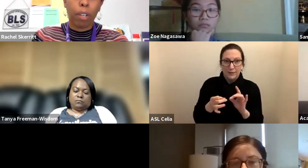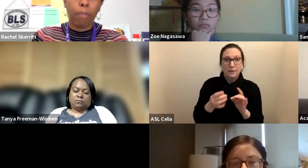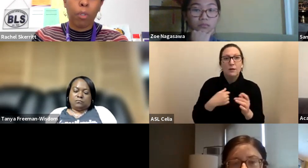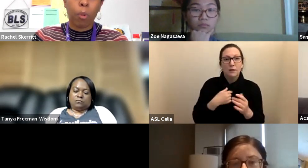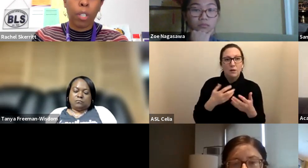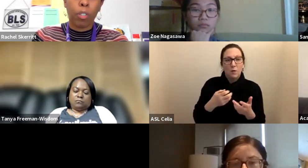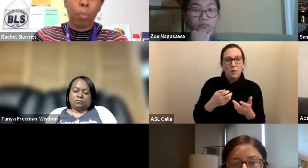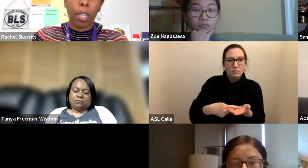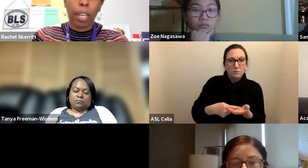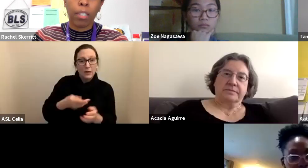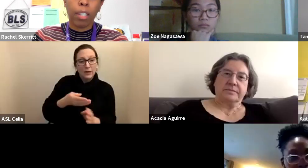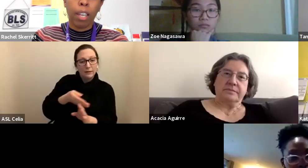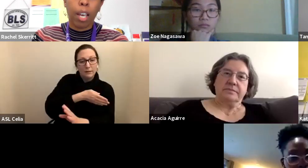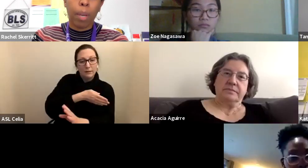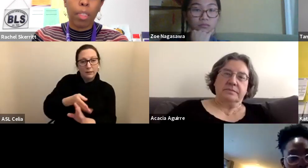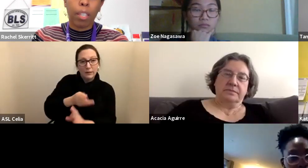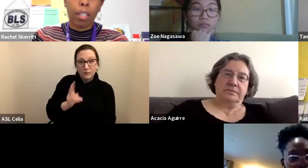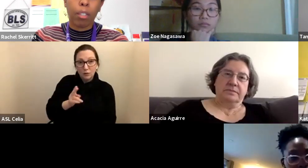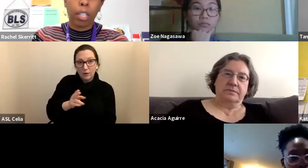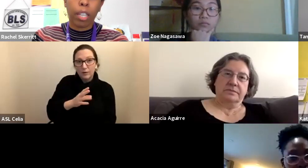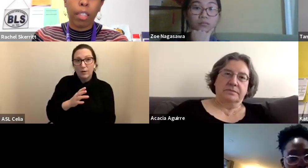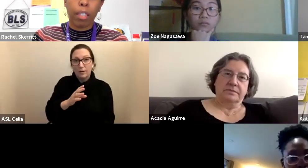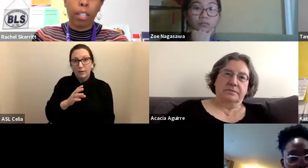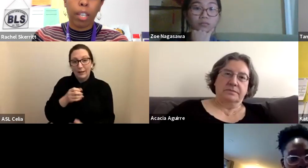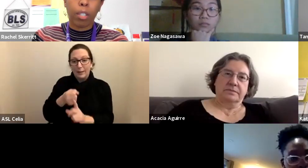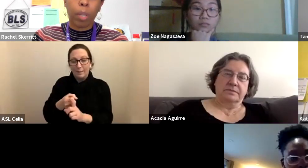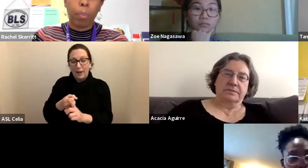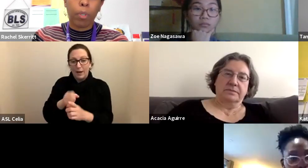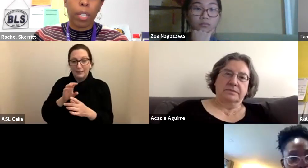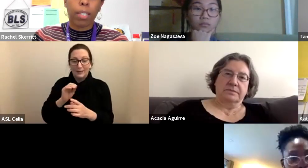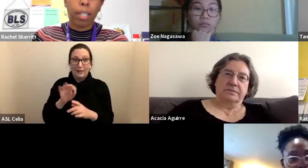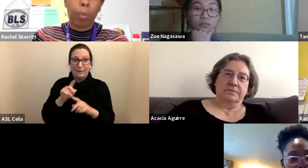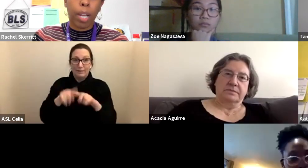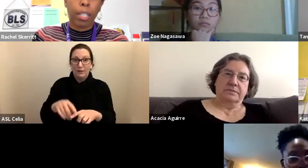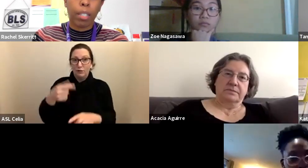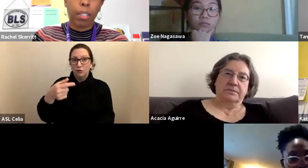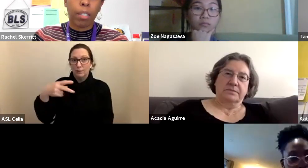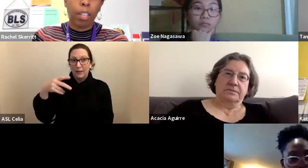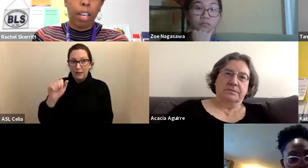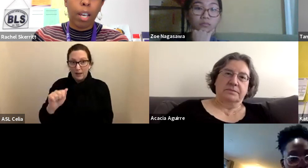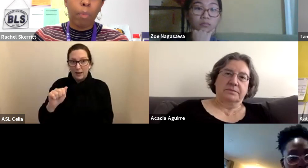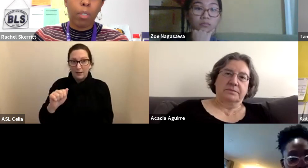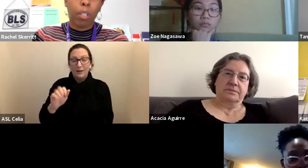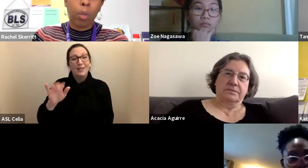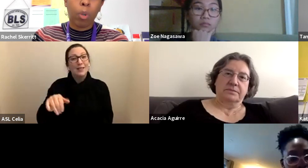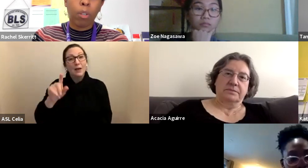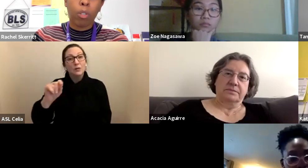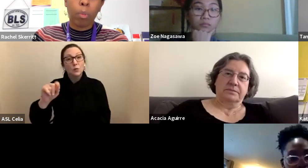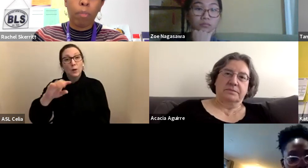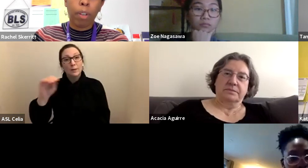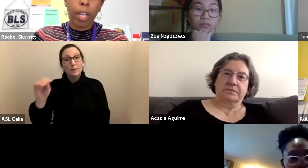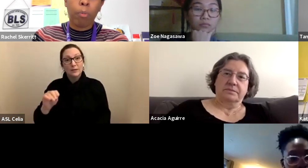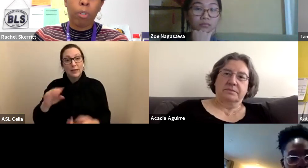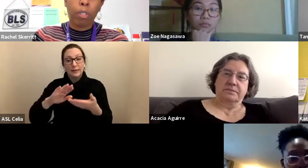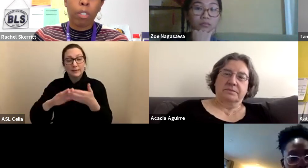implication of solely GPAs. I think that looking at the 20% citywide seats this year will also